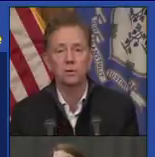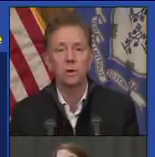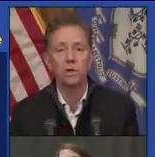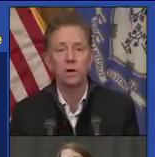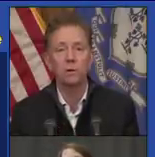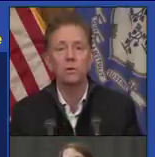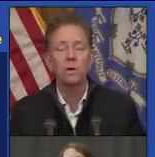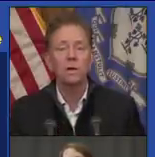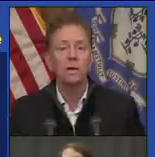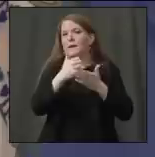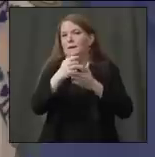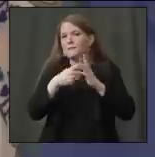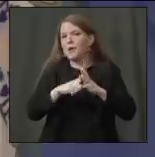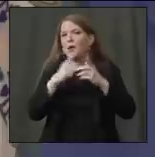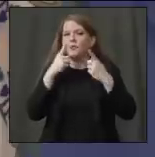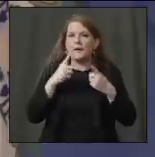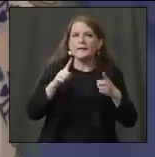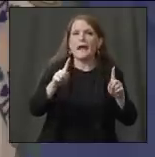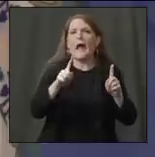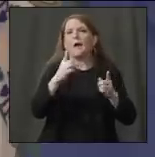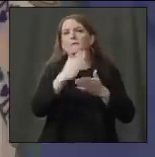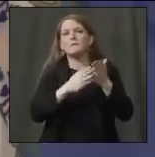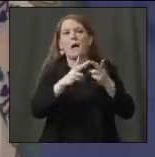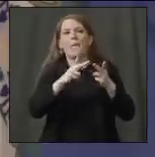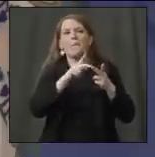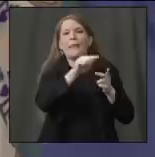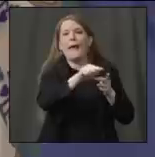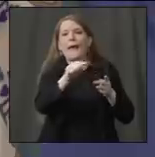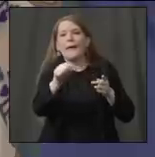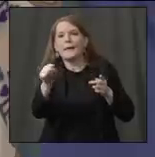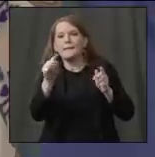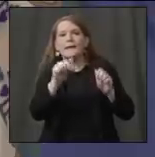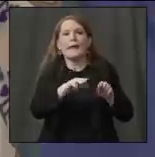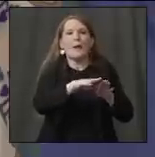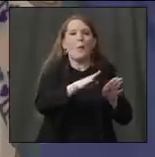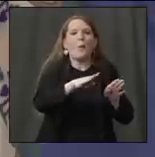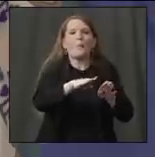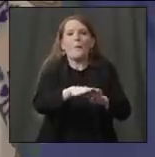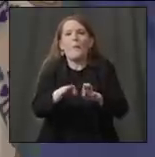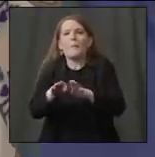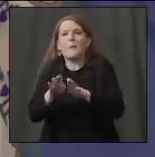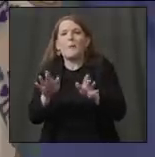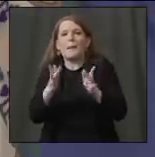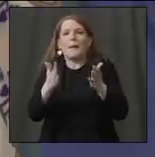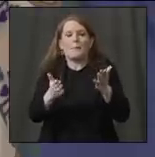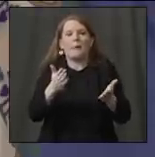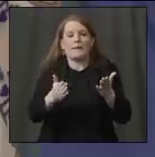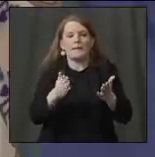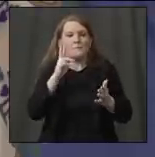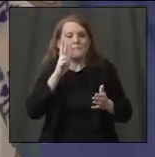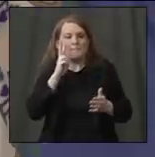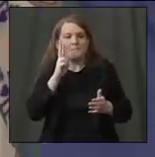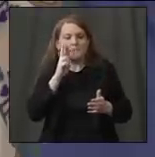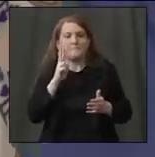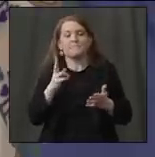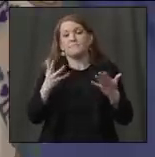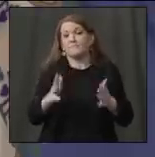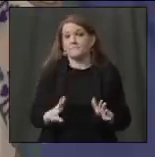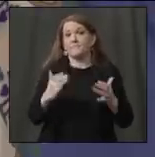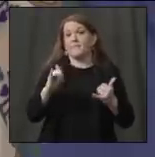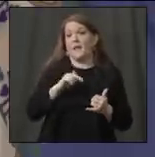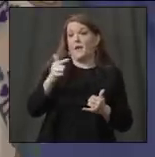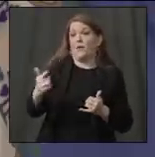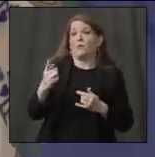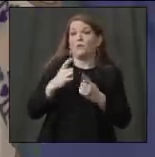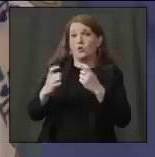places that we can go and places that can be opened. With that, Max, I'm happy to take any questions. And again, Brian and Deirdre